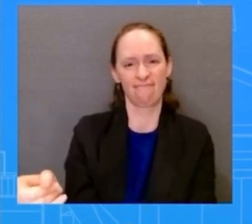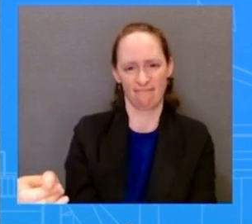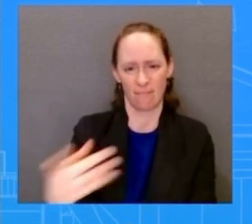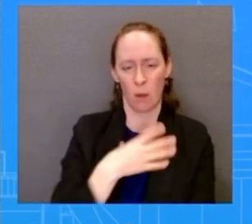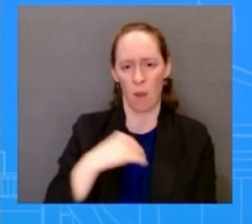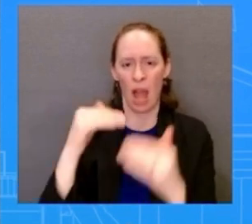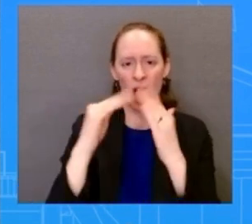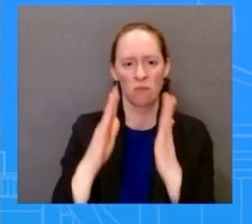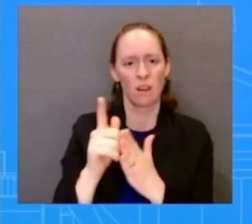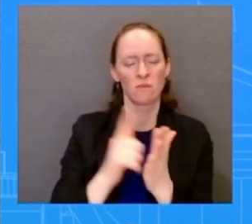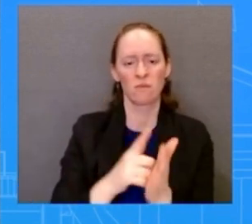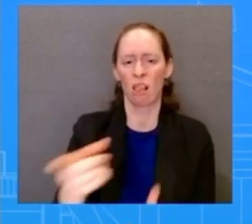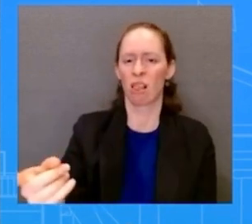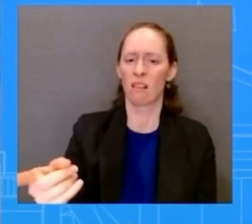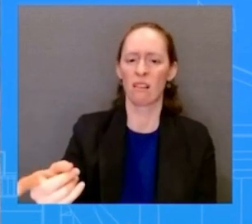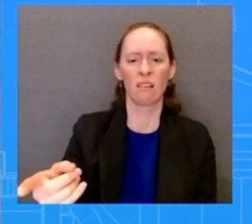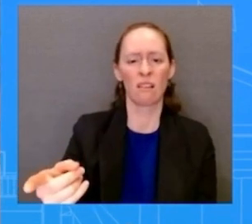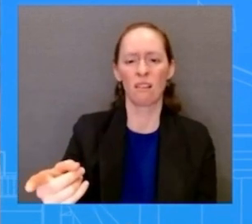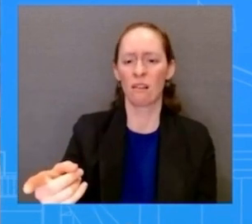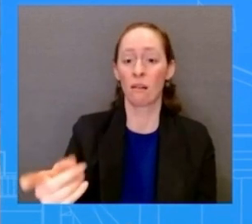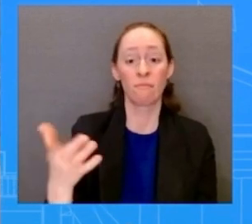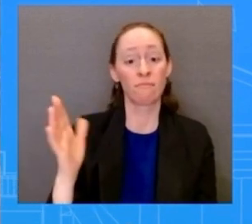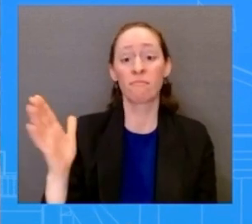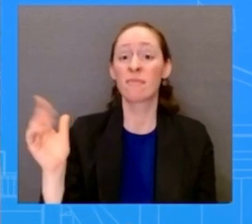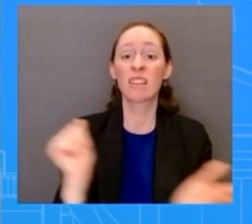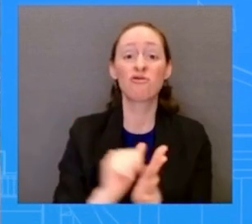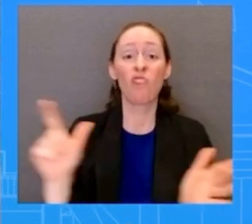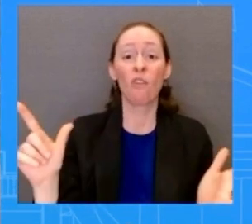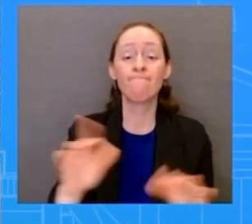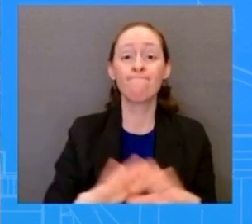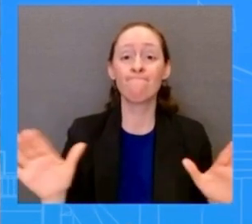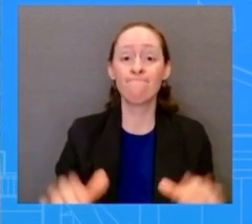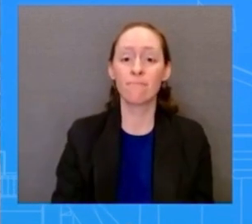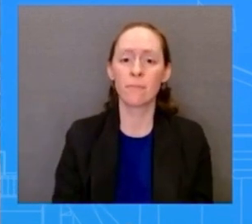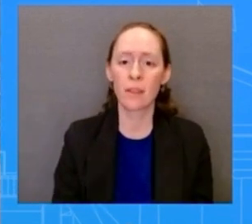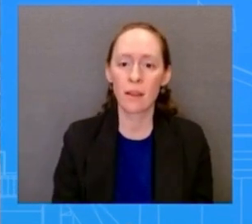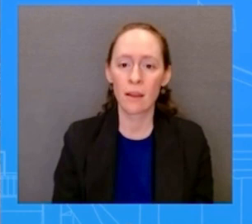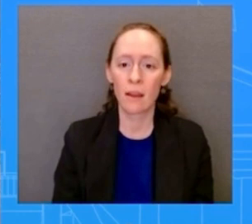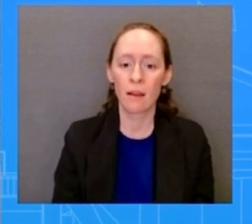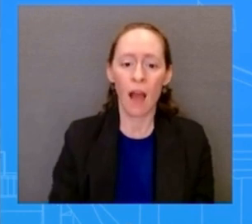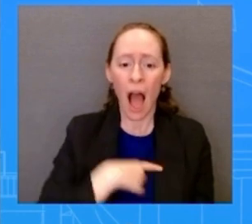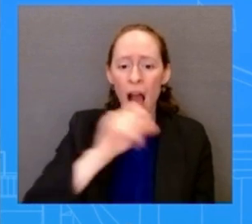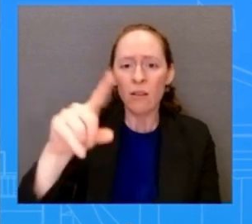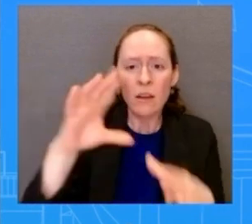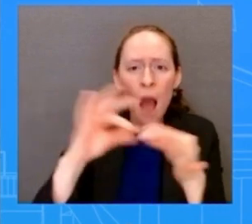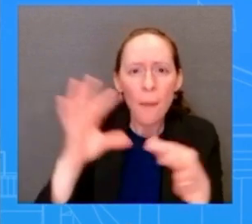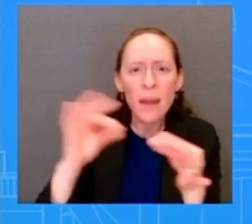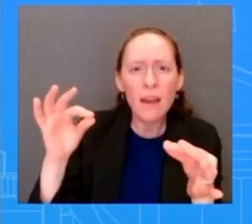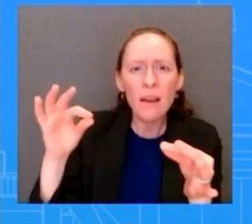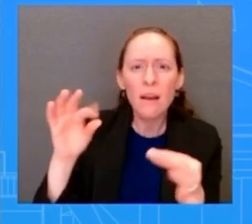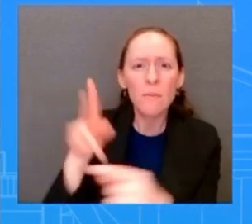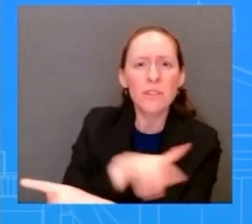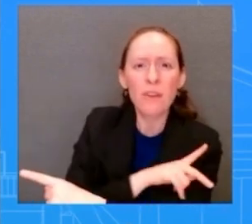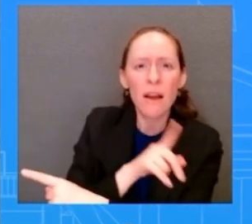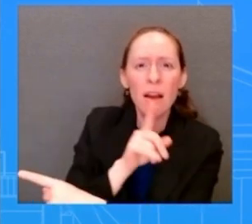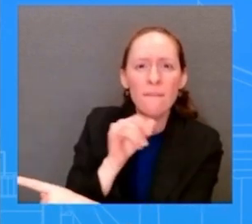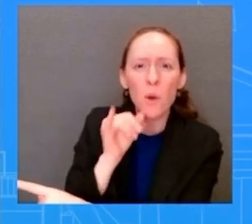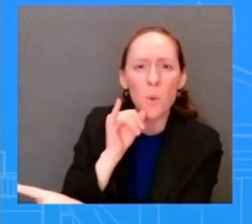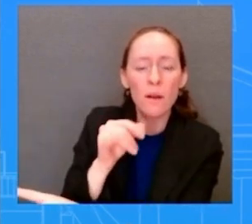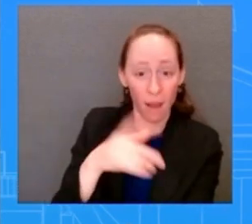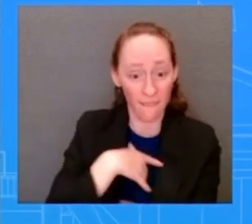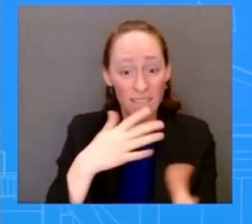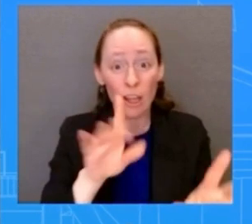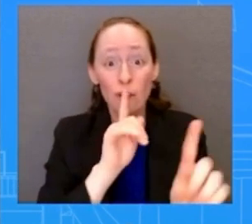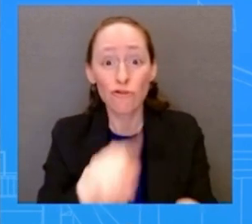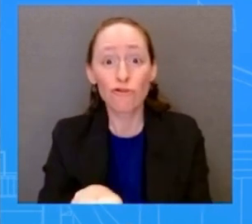not going to go into further. I'm simply asking you to comment on the person that you work for. I just commented. We're moving on.